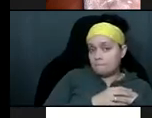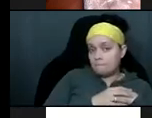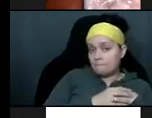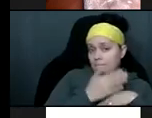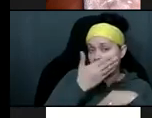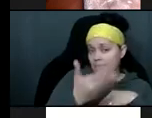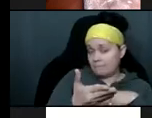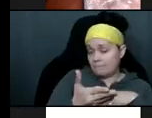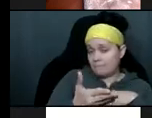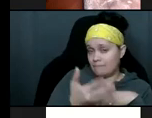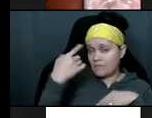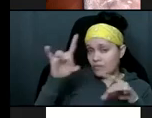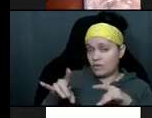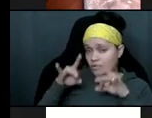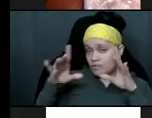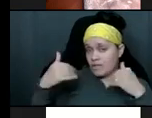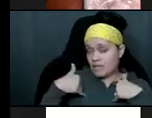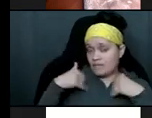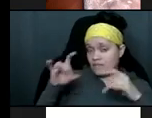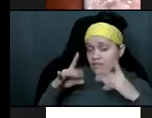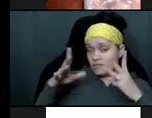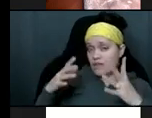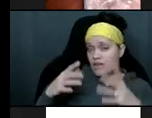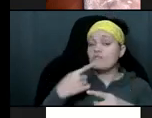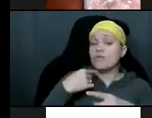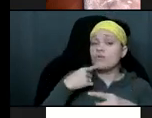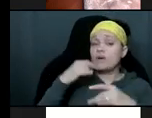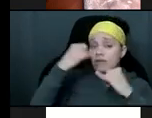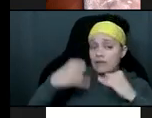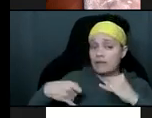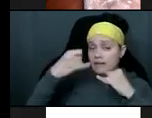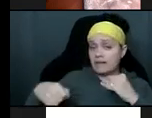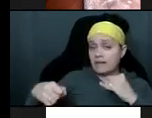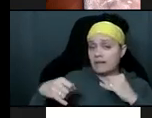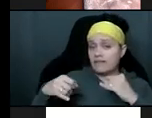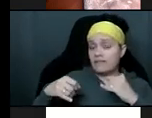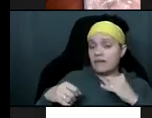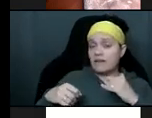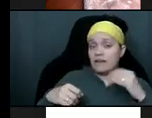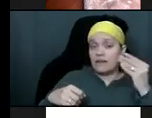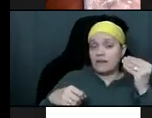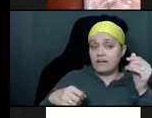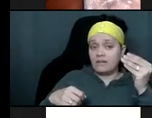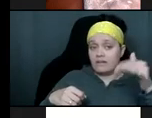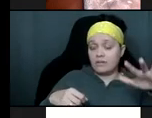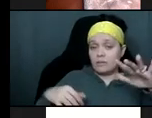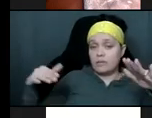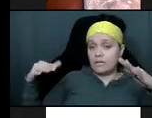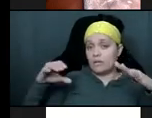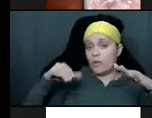How about this for Australia? Does Australia have the red line of a continental piece meeting an oceanic piece?